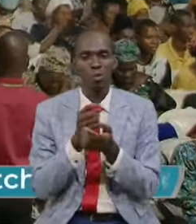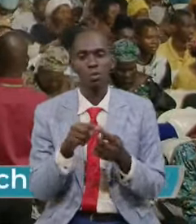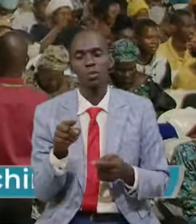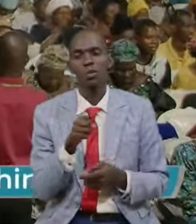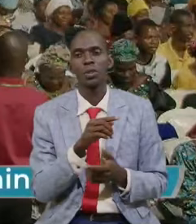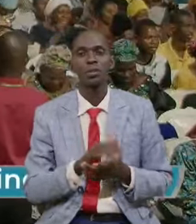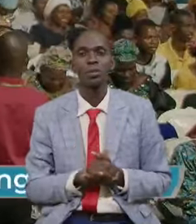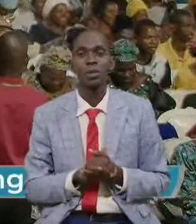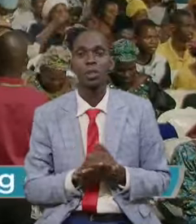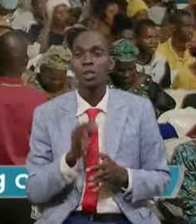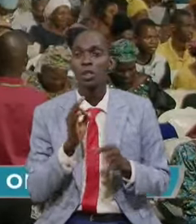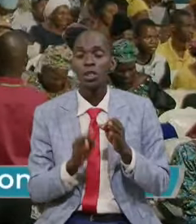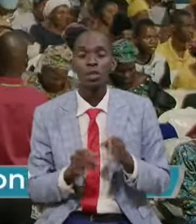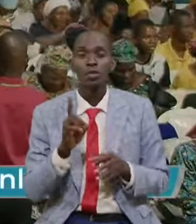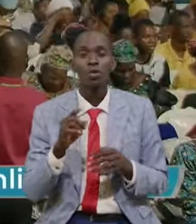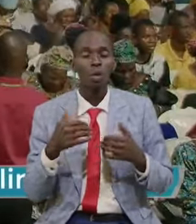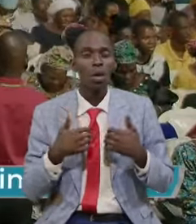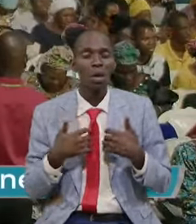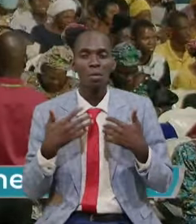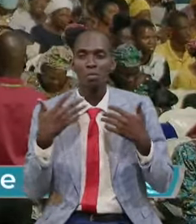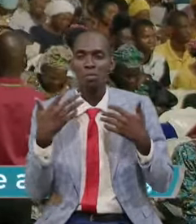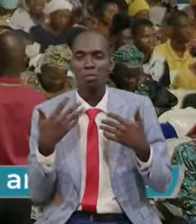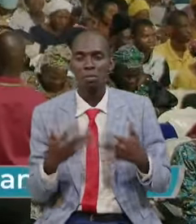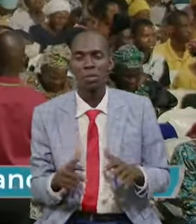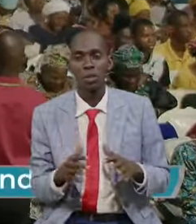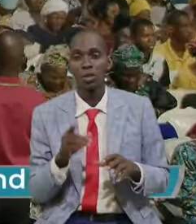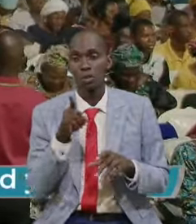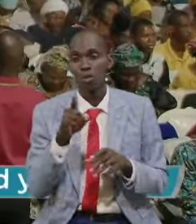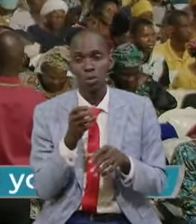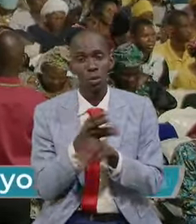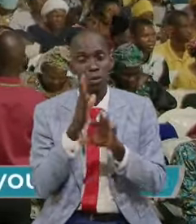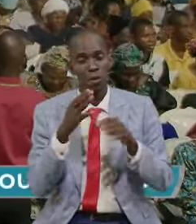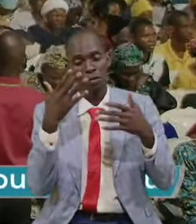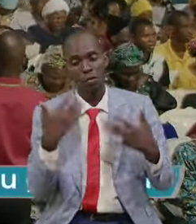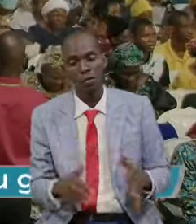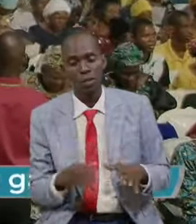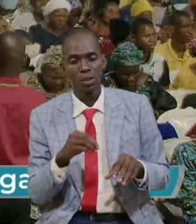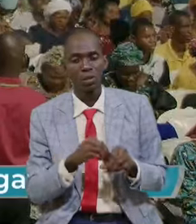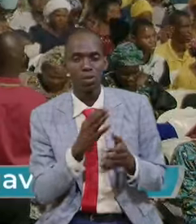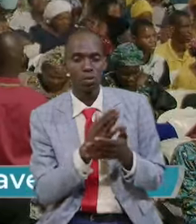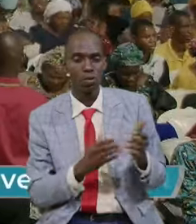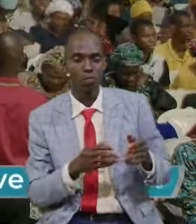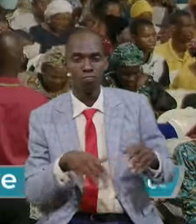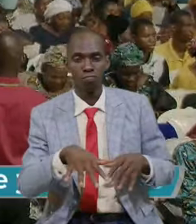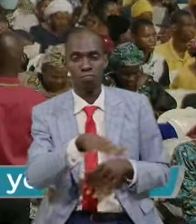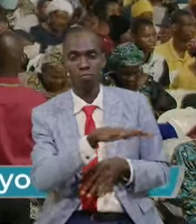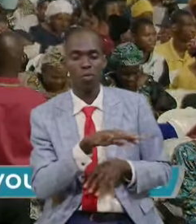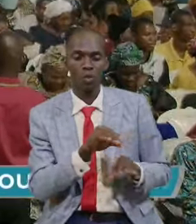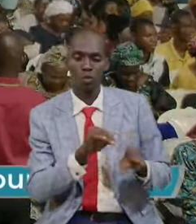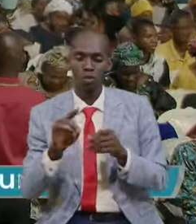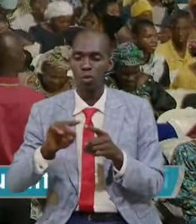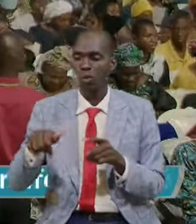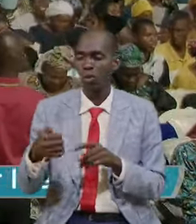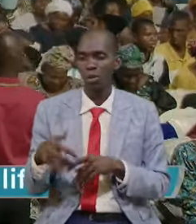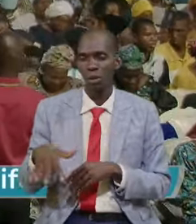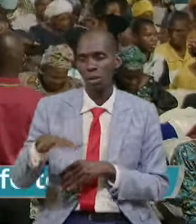If you have finished in your particular area, counselors, you could move to another area. Let's do that